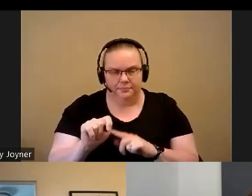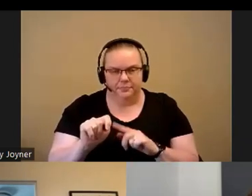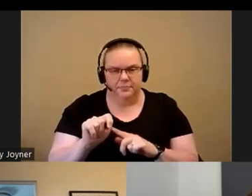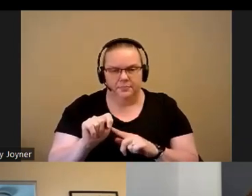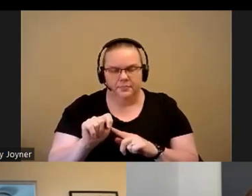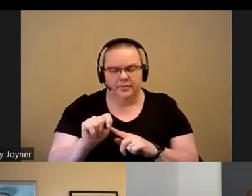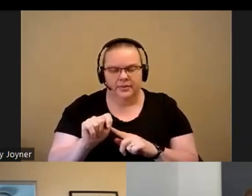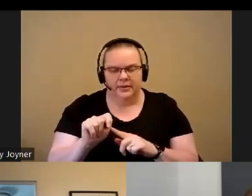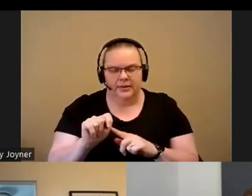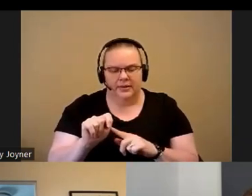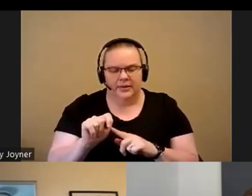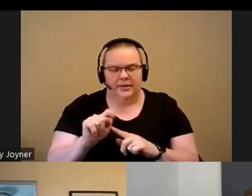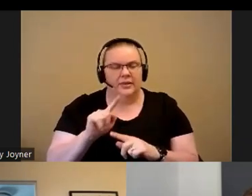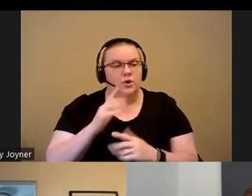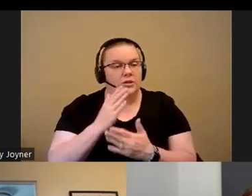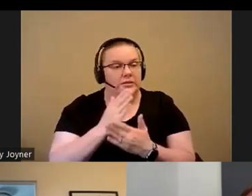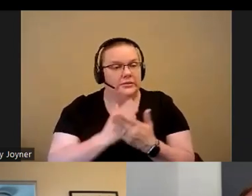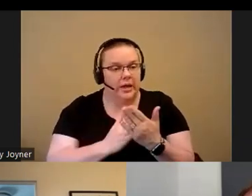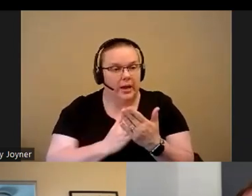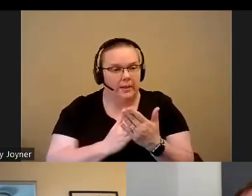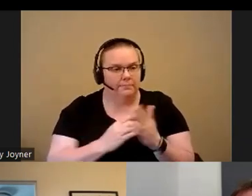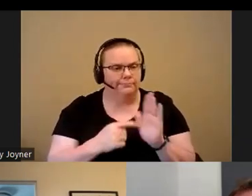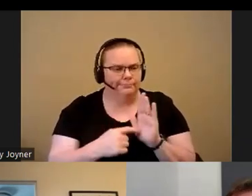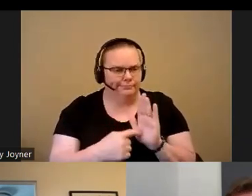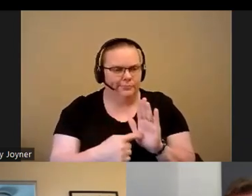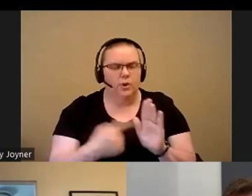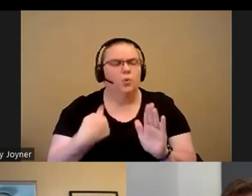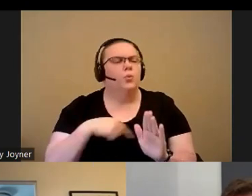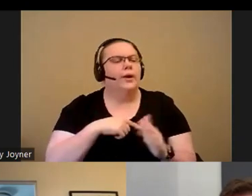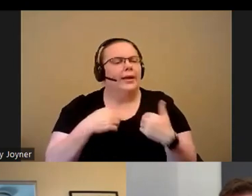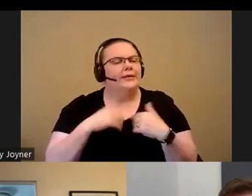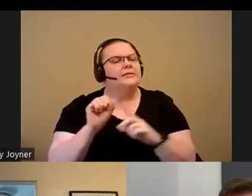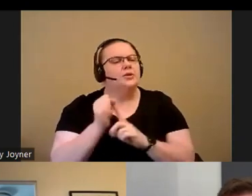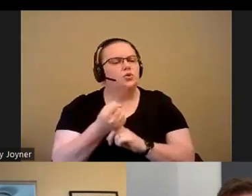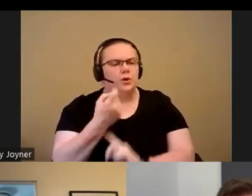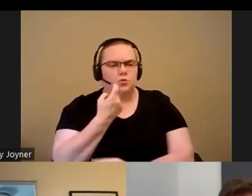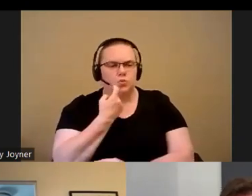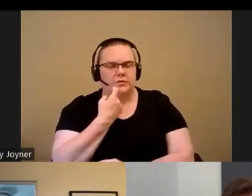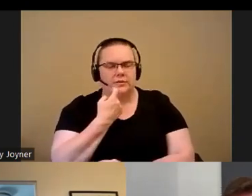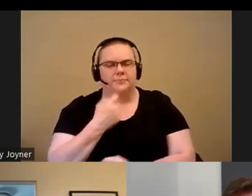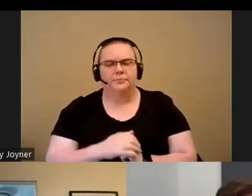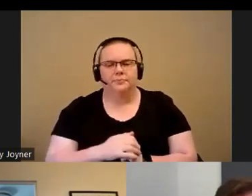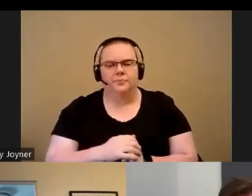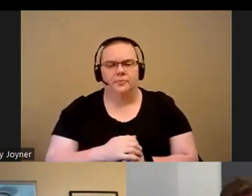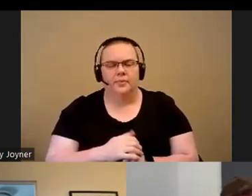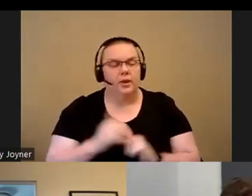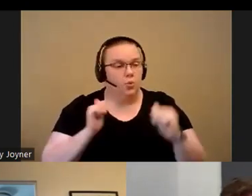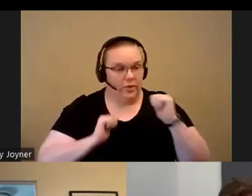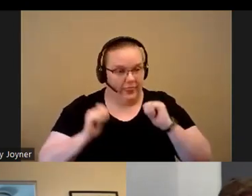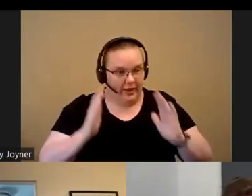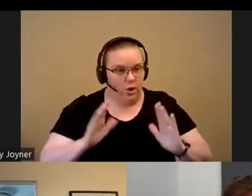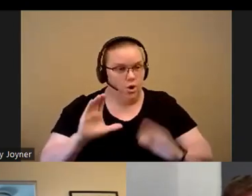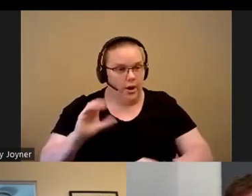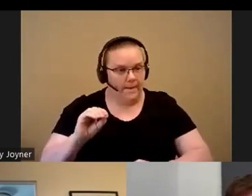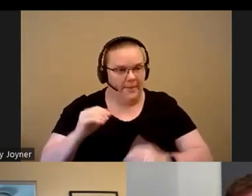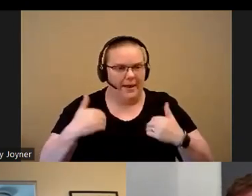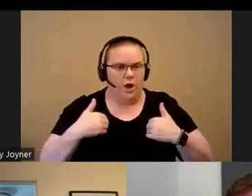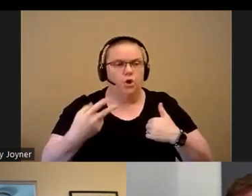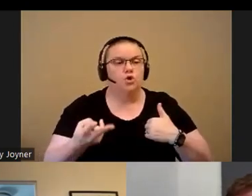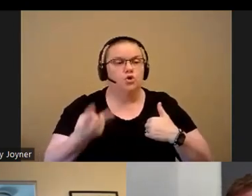there's some indication that we had a situation recently where there was a theater company and had two separate